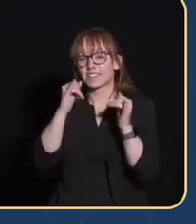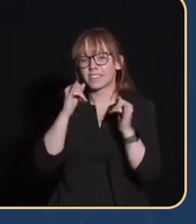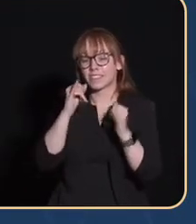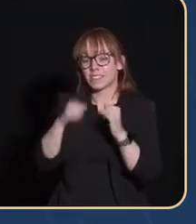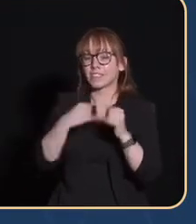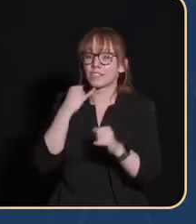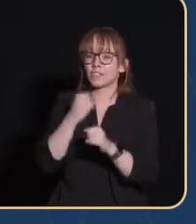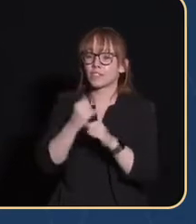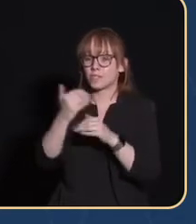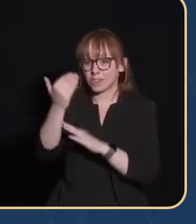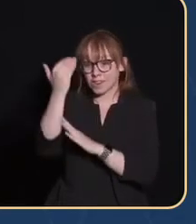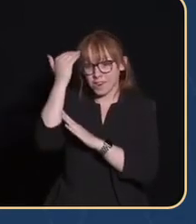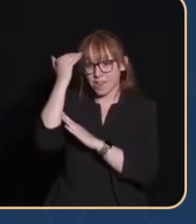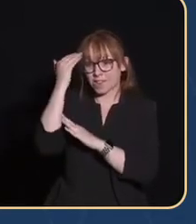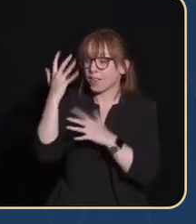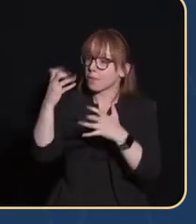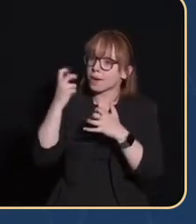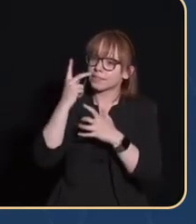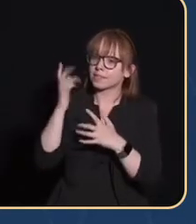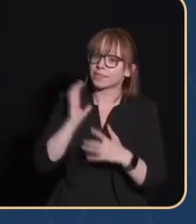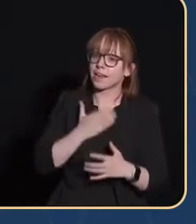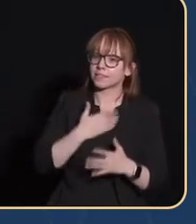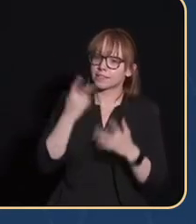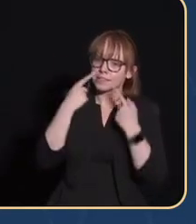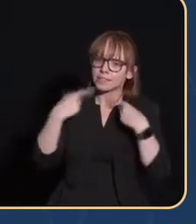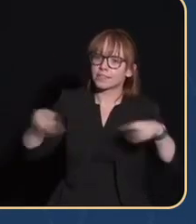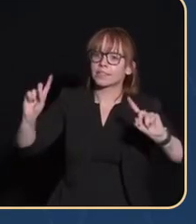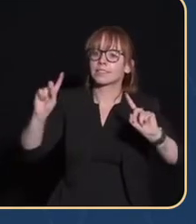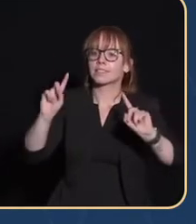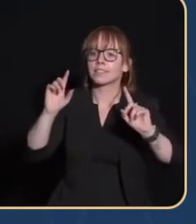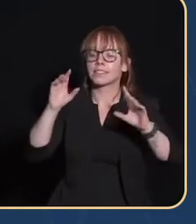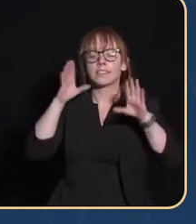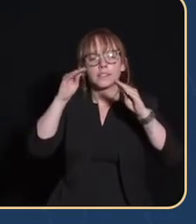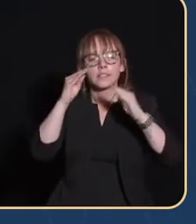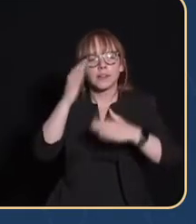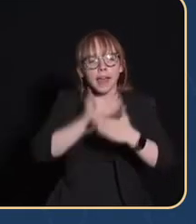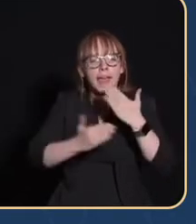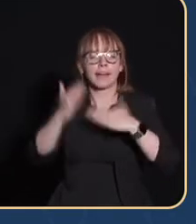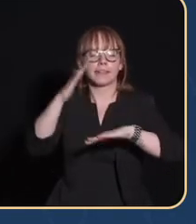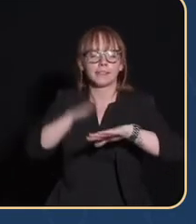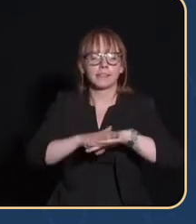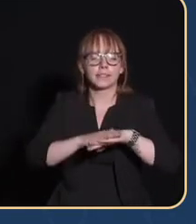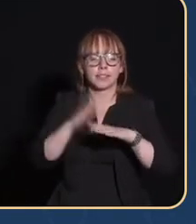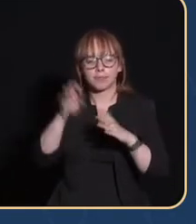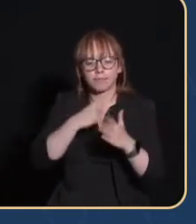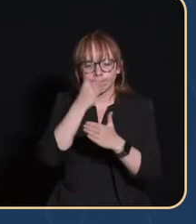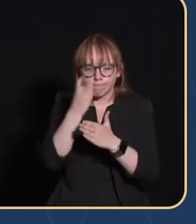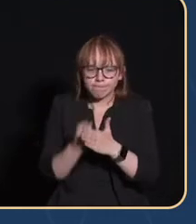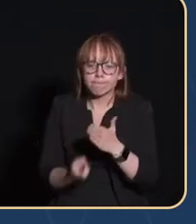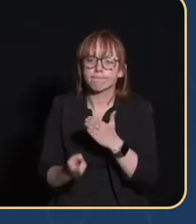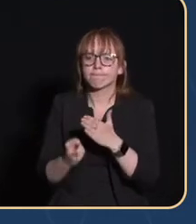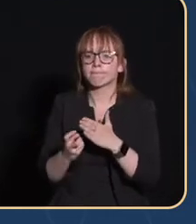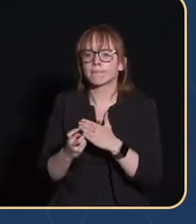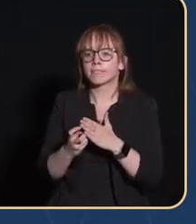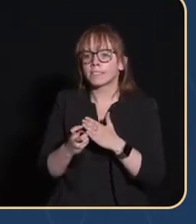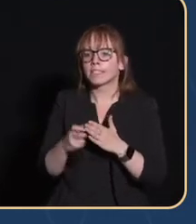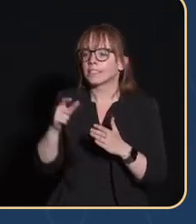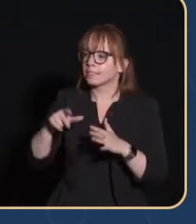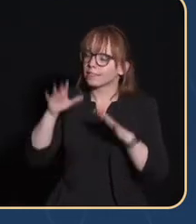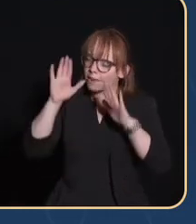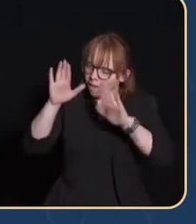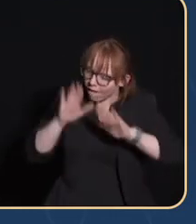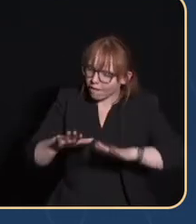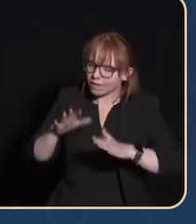make it in the real world. Their teaching style has been hands-on and immersive. In my opinion, St. Paul College is an excellent choice